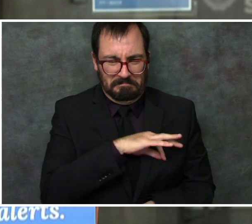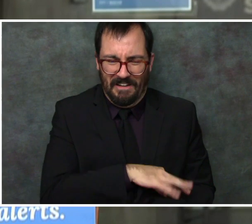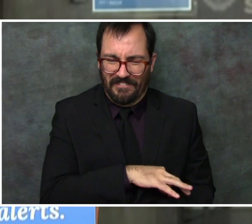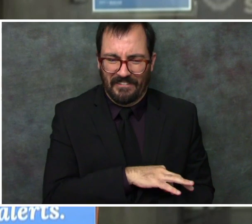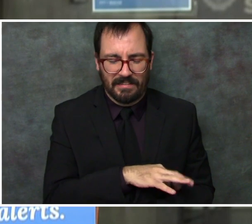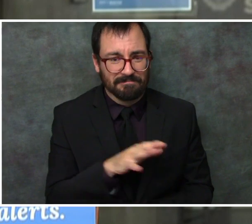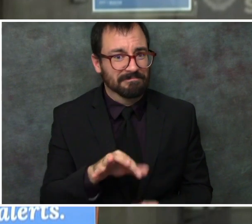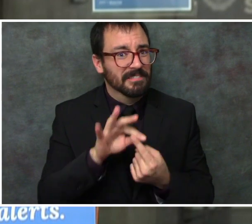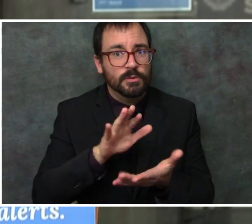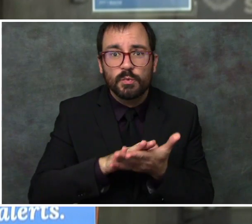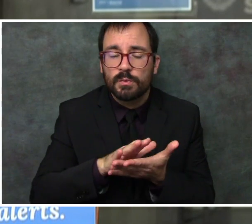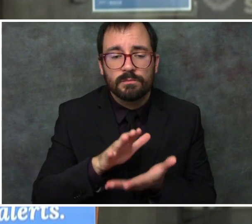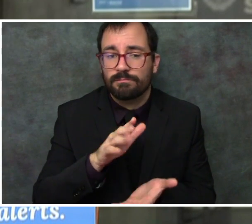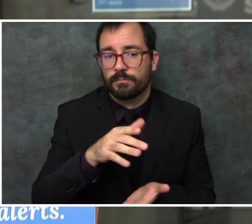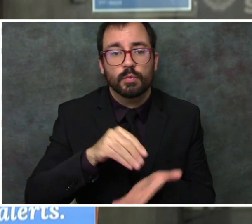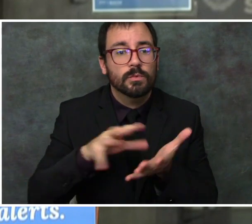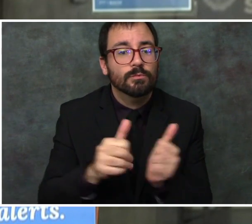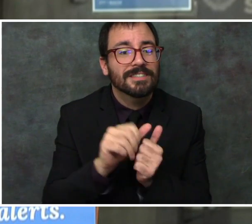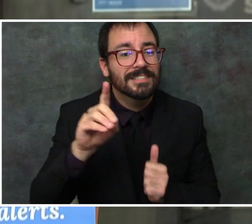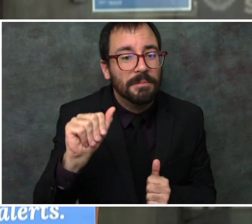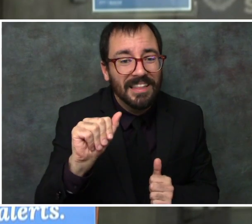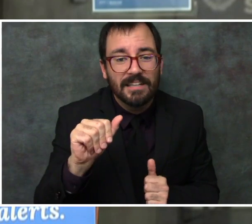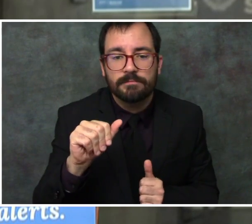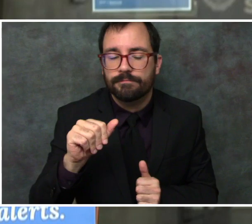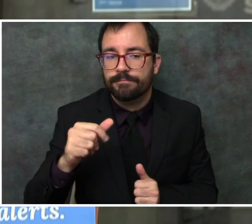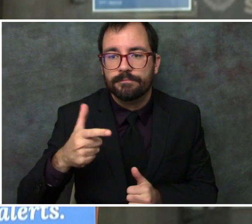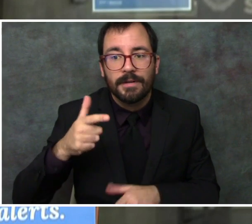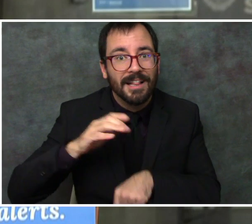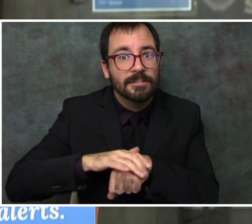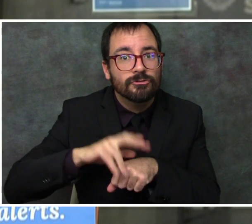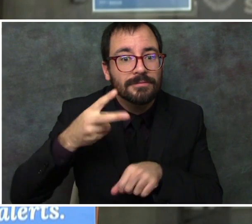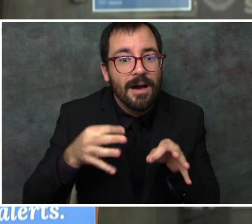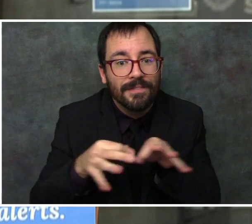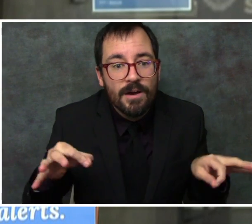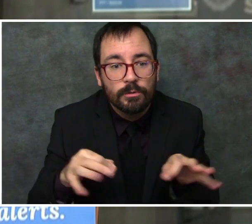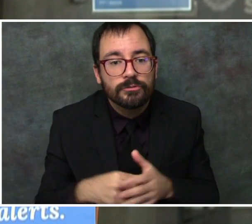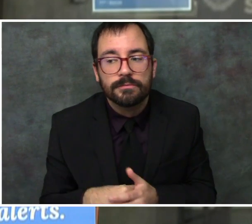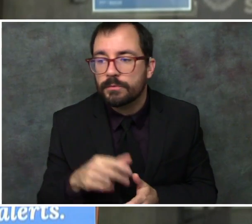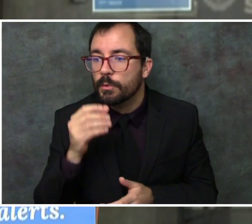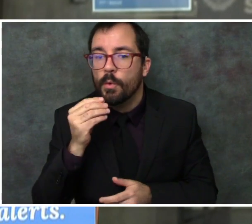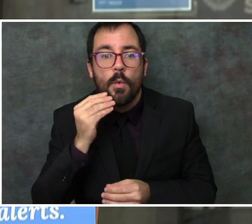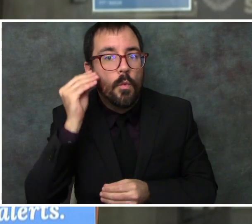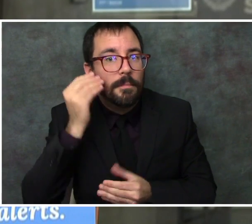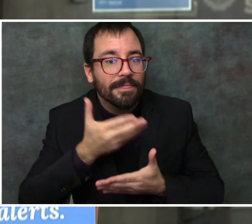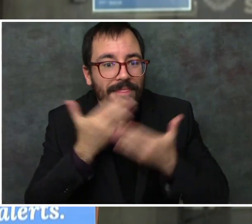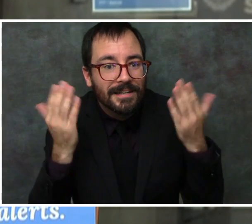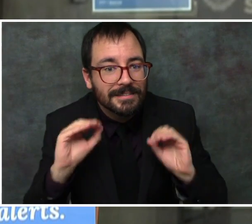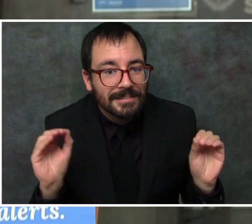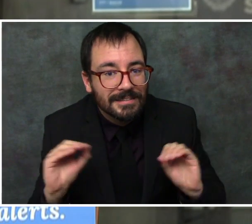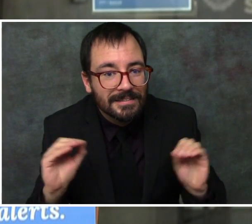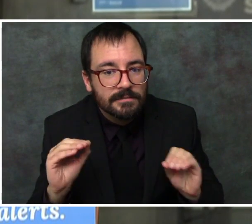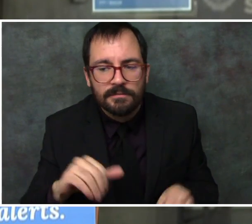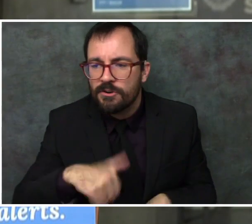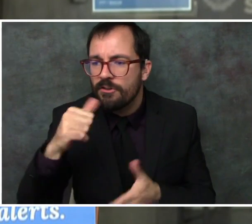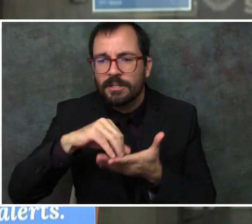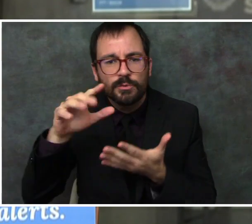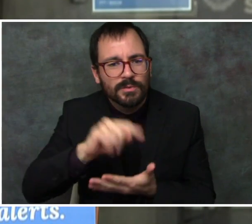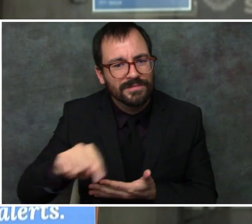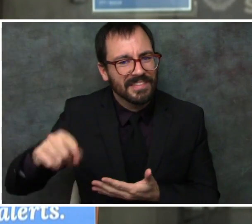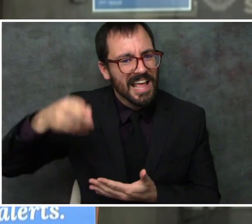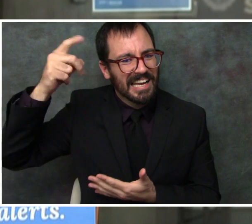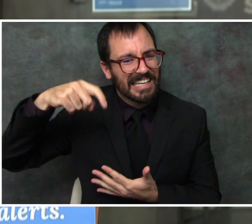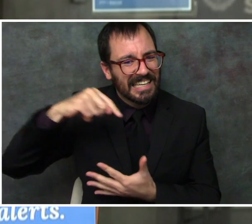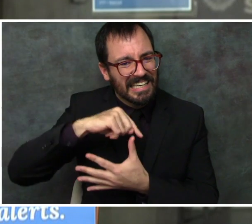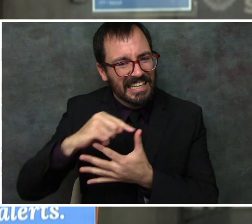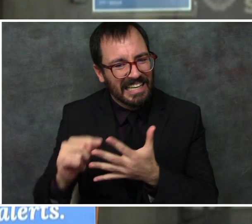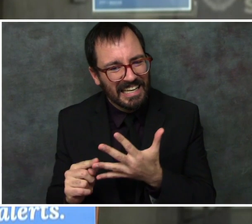English learners, and our students experiencing homelessness, and other students who have high needs. Recognizing the